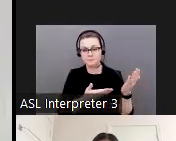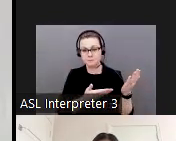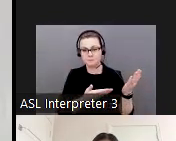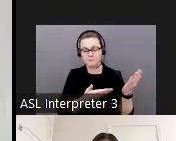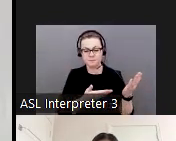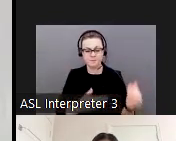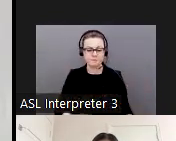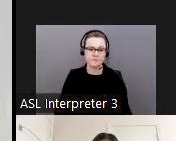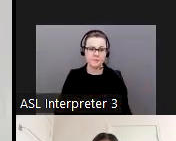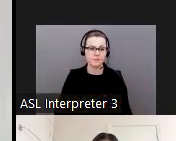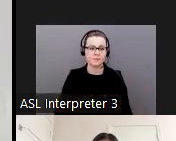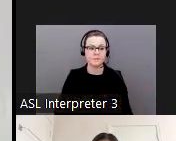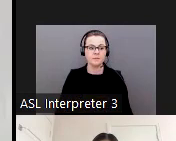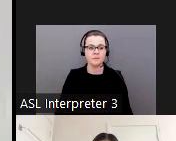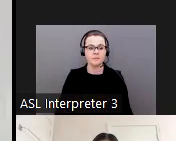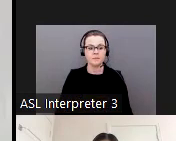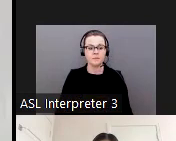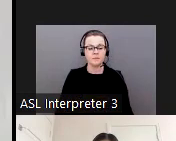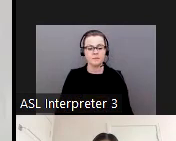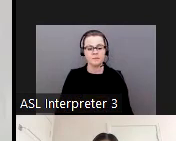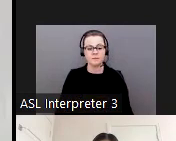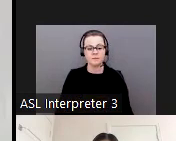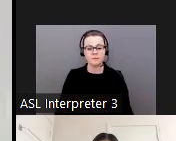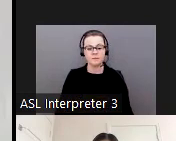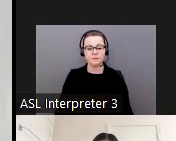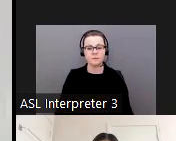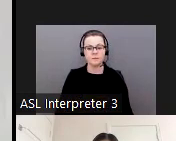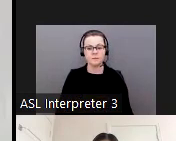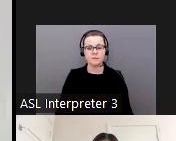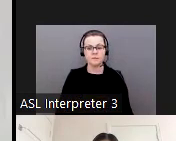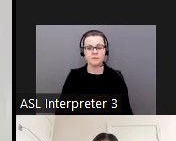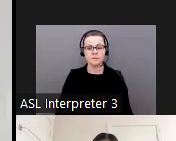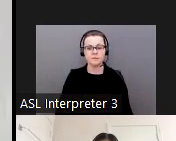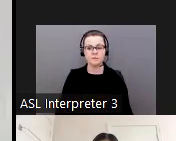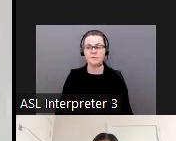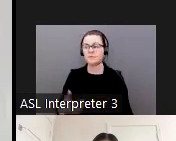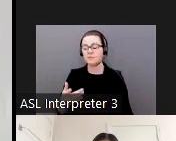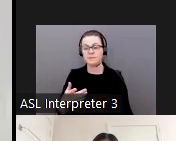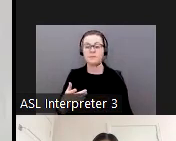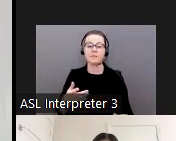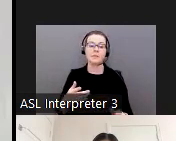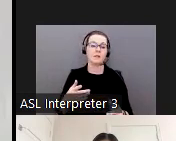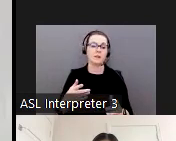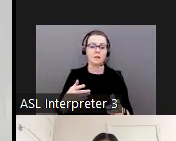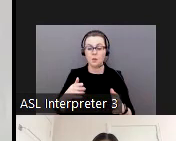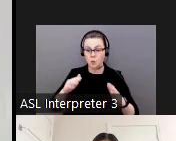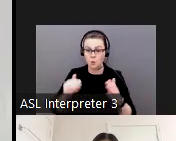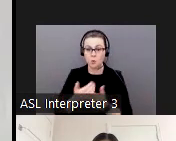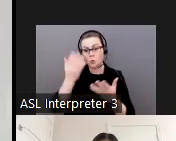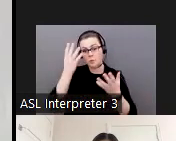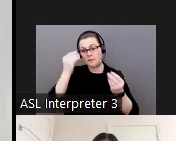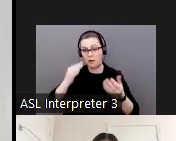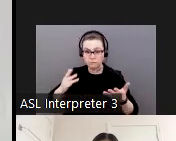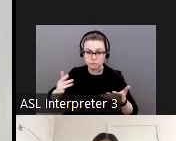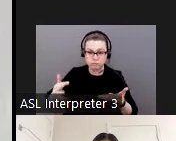As I said, these figures, which are being confirmed with every new report or round of data made available. These